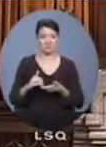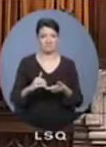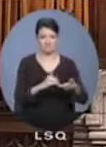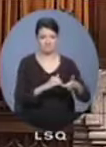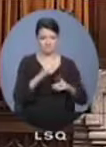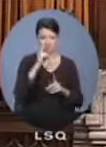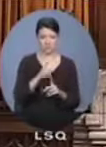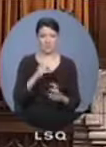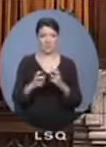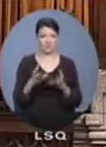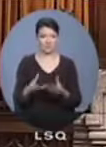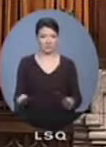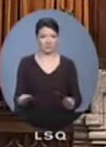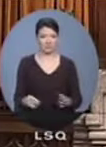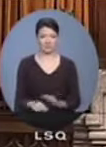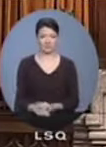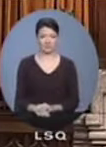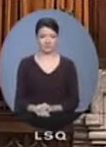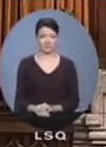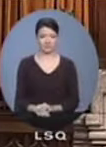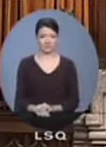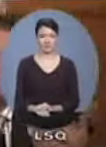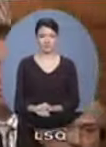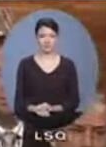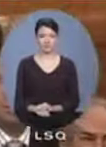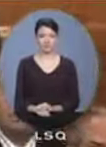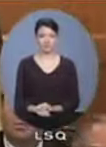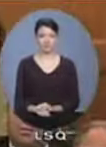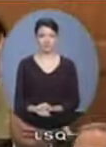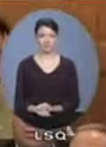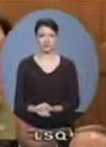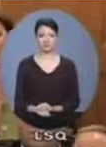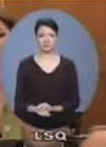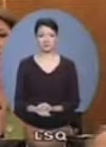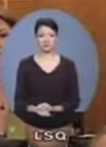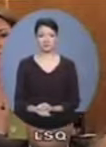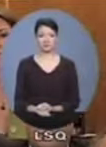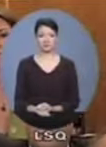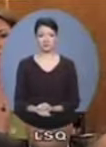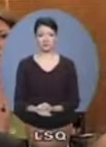Honorable Leader of the Opposition. Mr. Speaker,